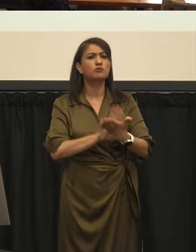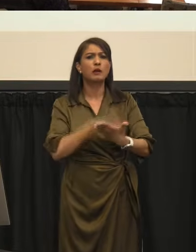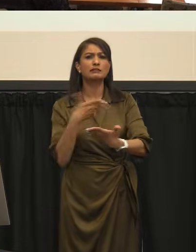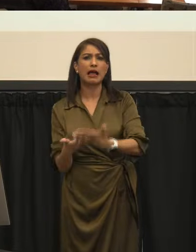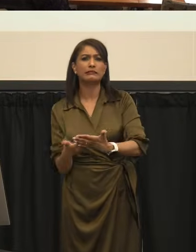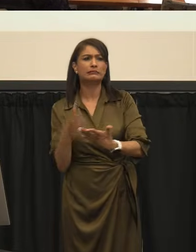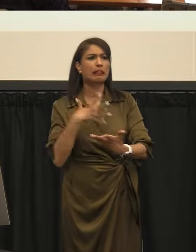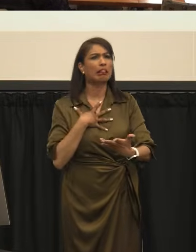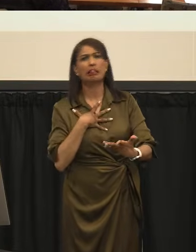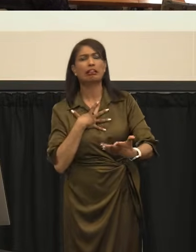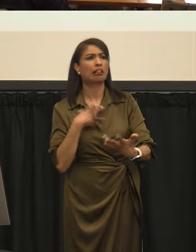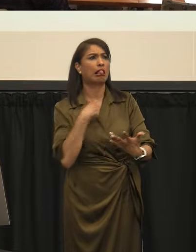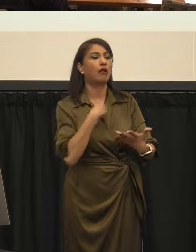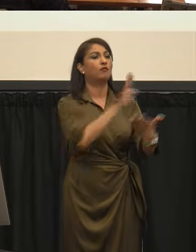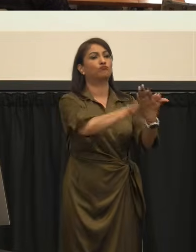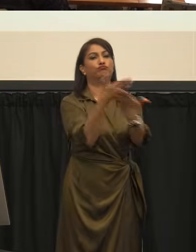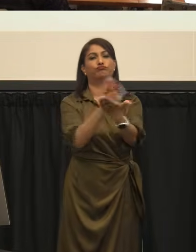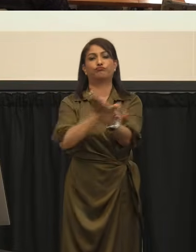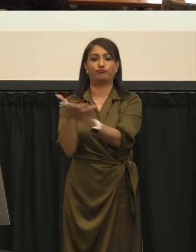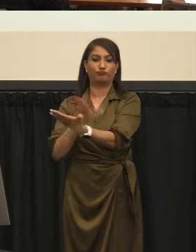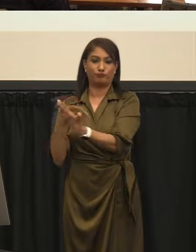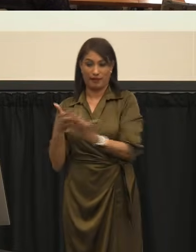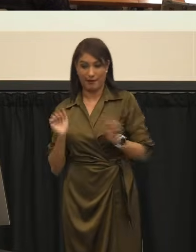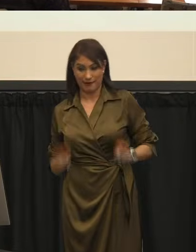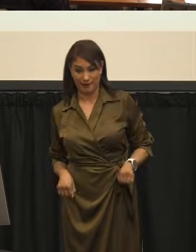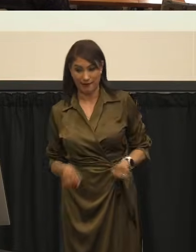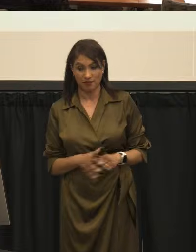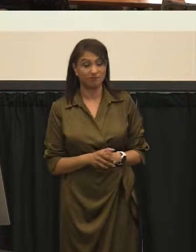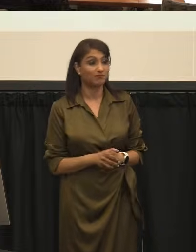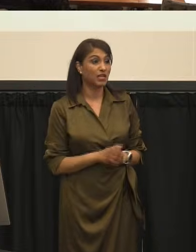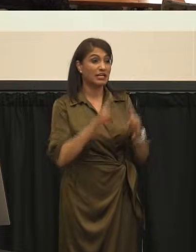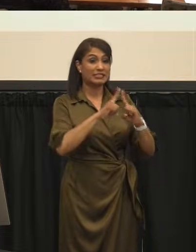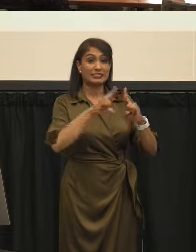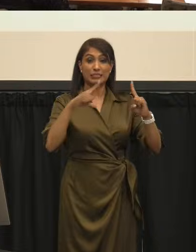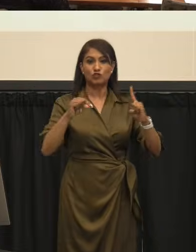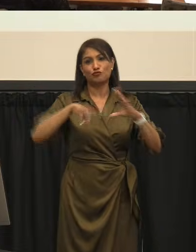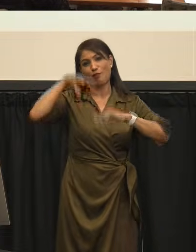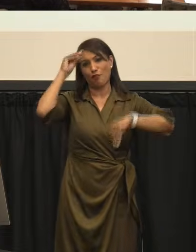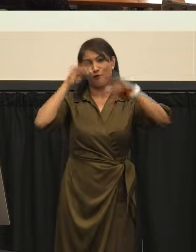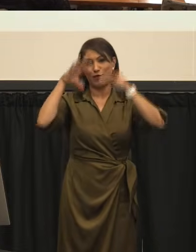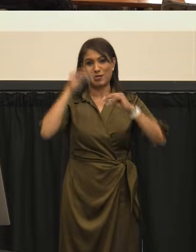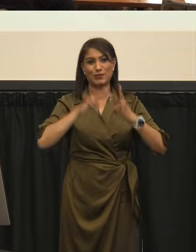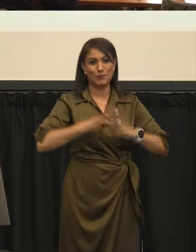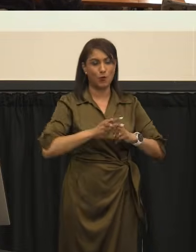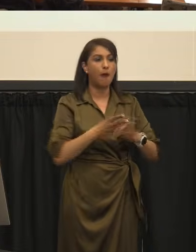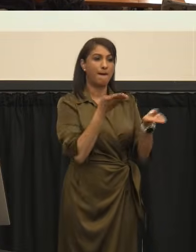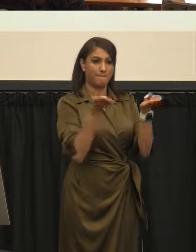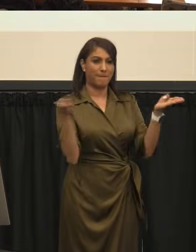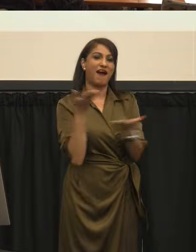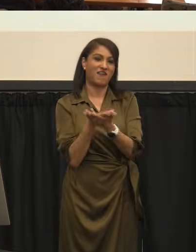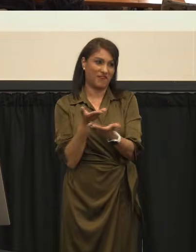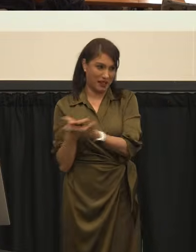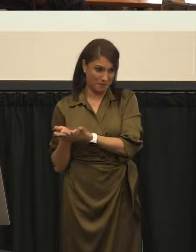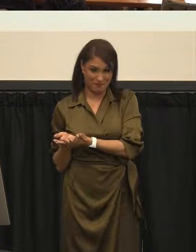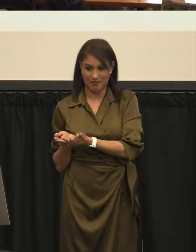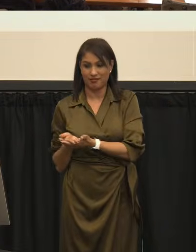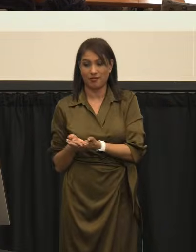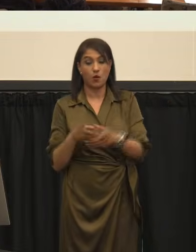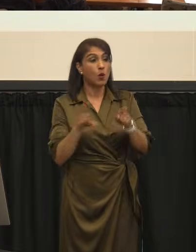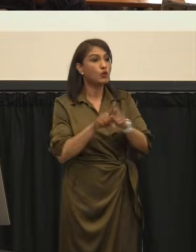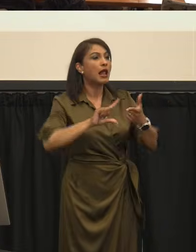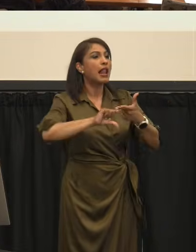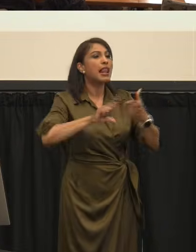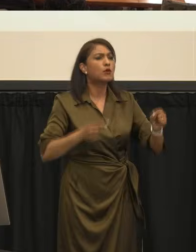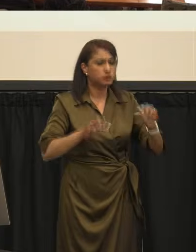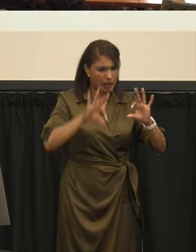Then machine translation. For example, translation done on digital, on the machines, and then